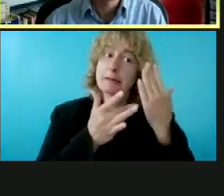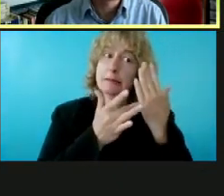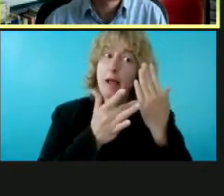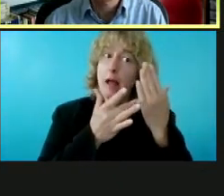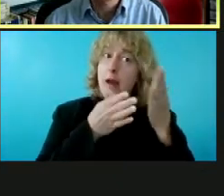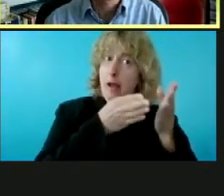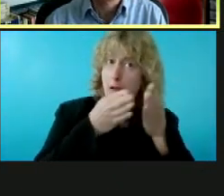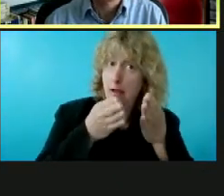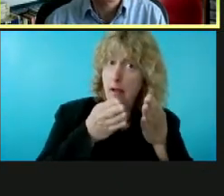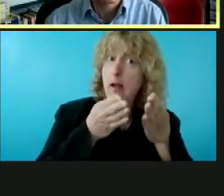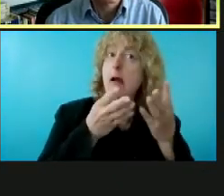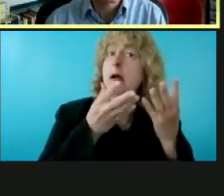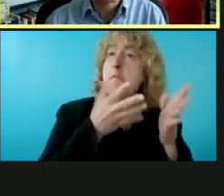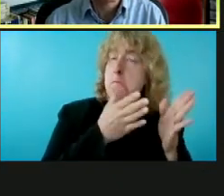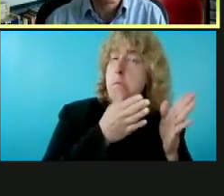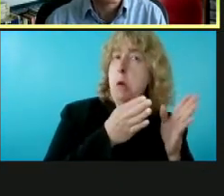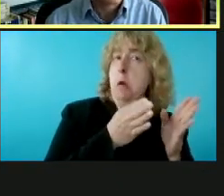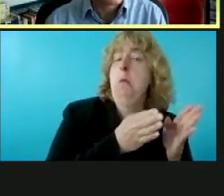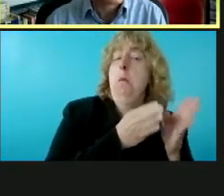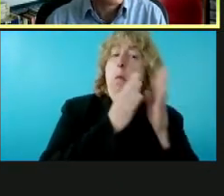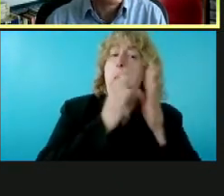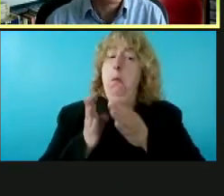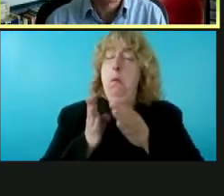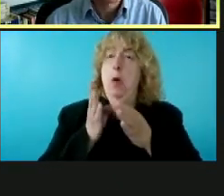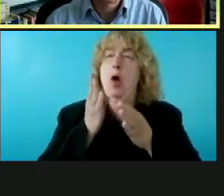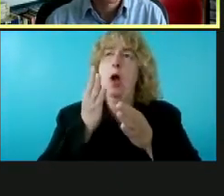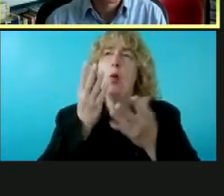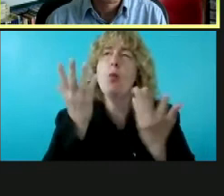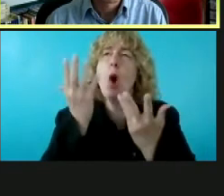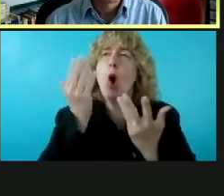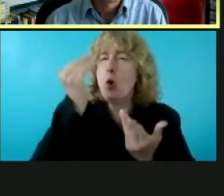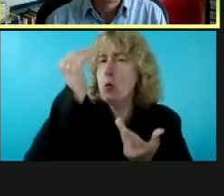some scenarios. And let me just go to the next slide.